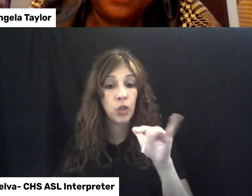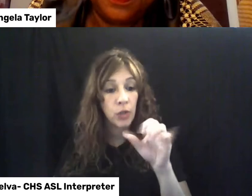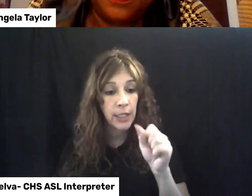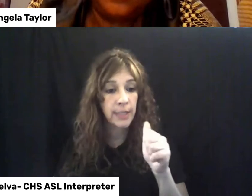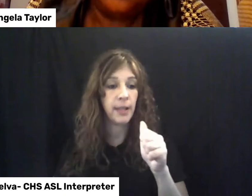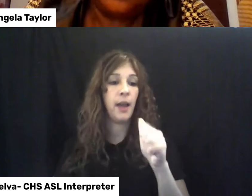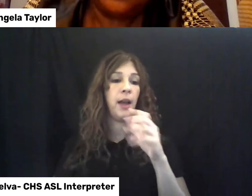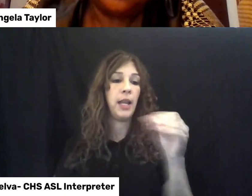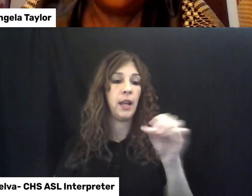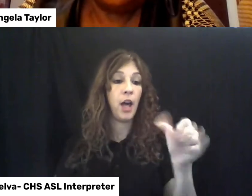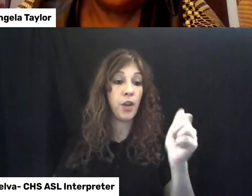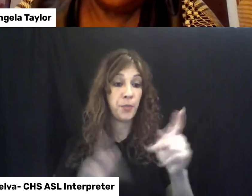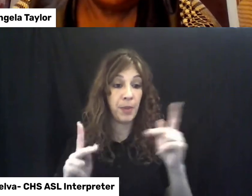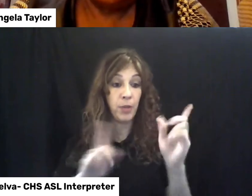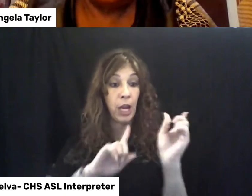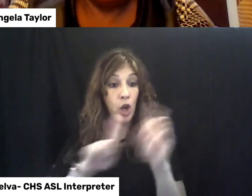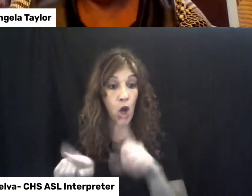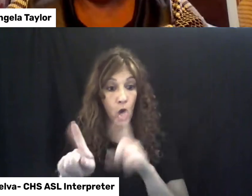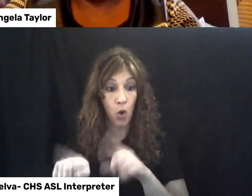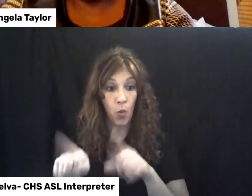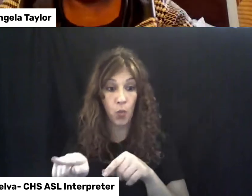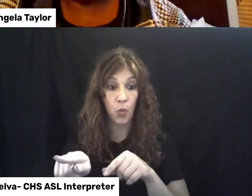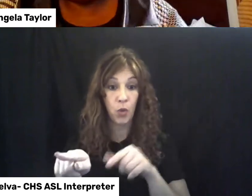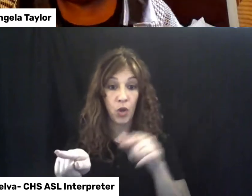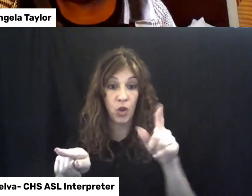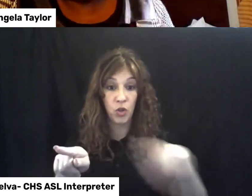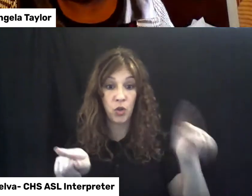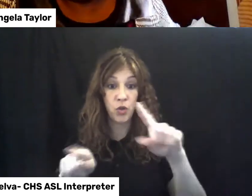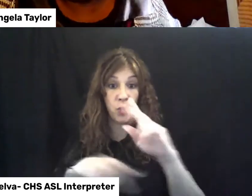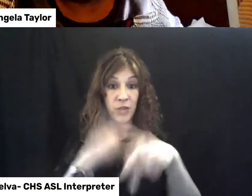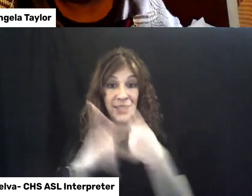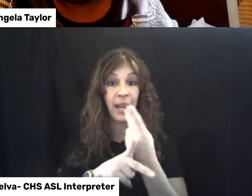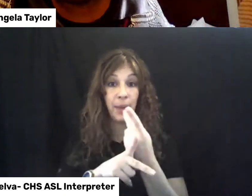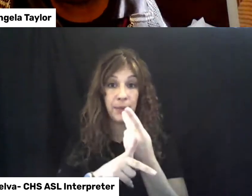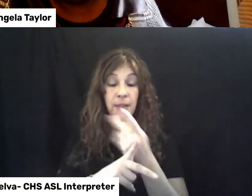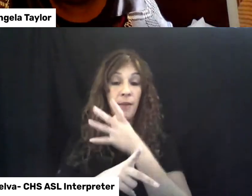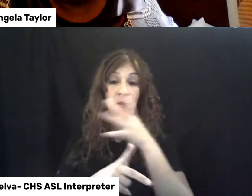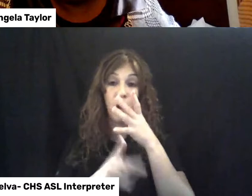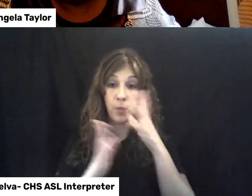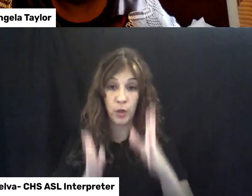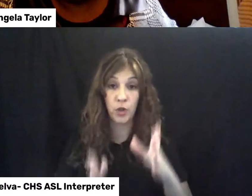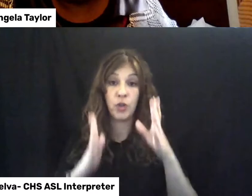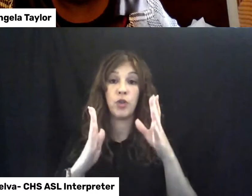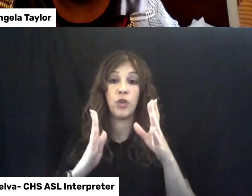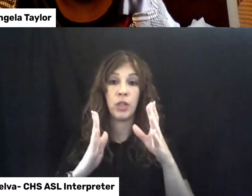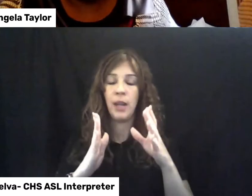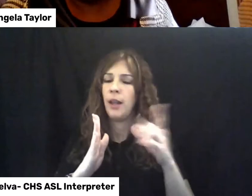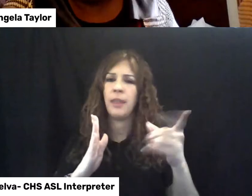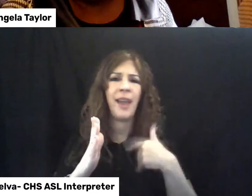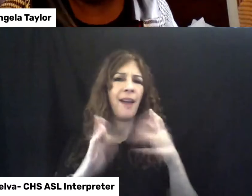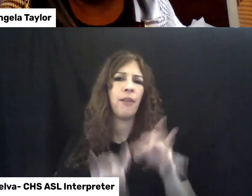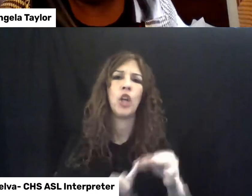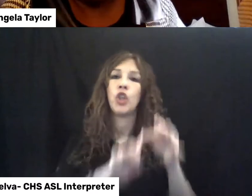are and aren't farmers market operators, right? Those two people I just mentioned have very unique roles. But I